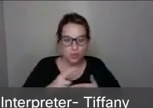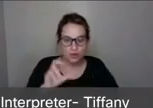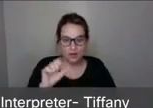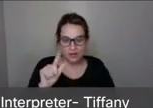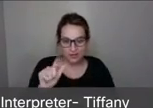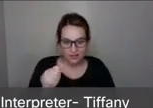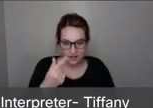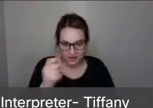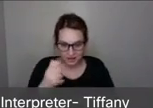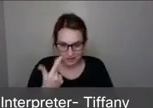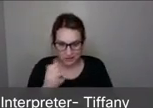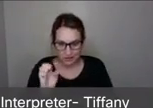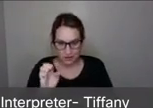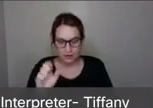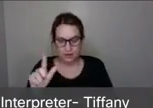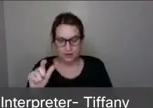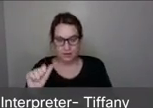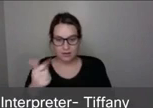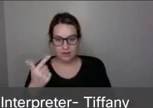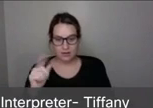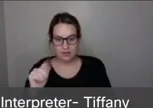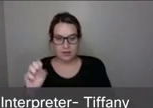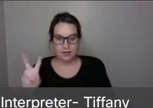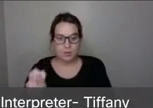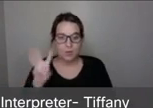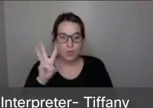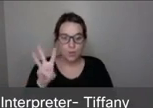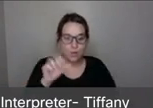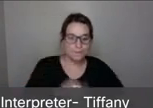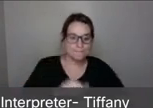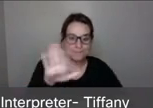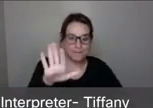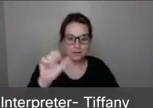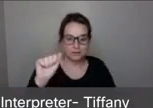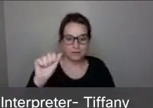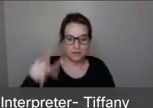Lee Gatewood, who is the chairman of the White Mount Apache, Madam Chair.